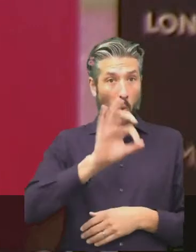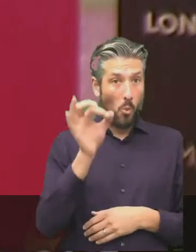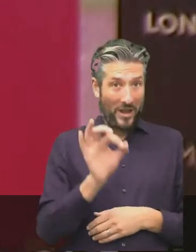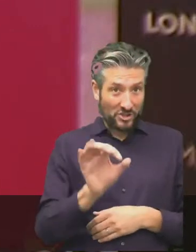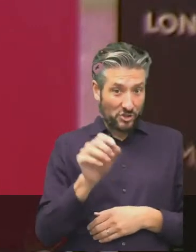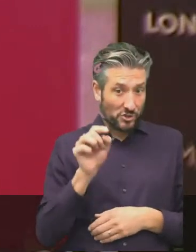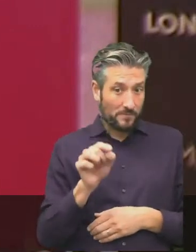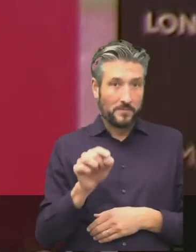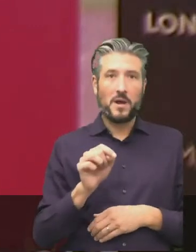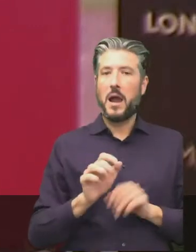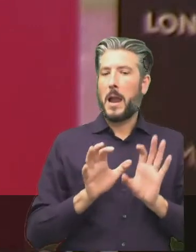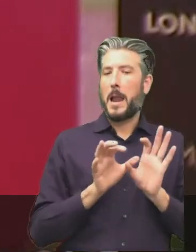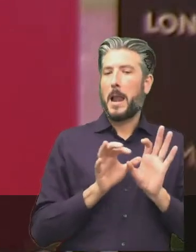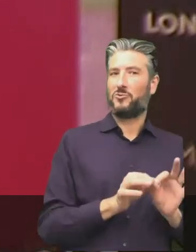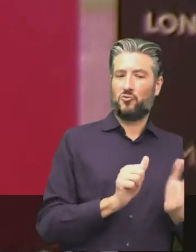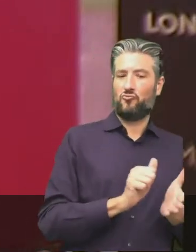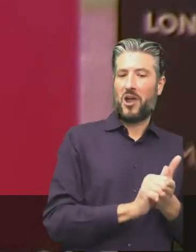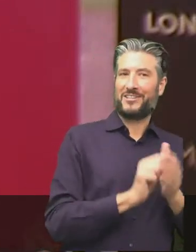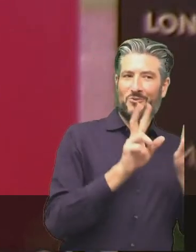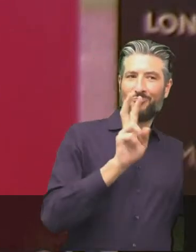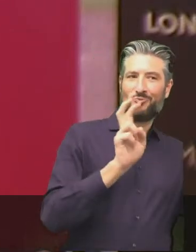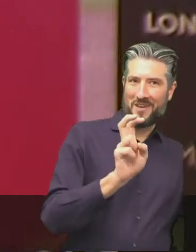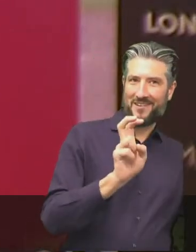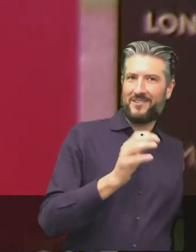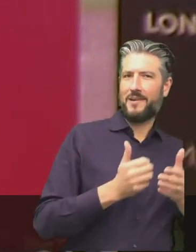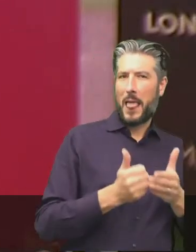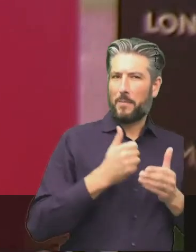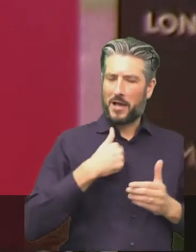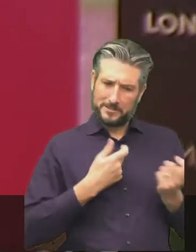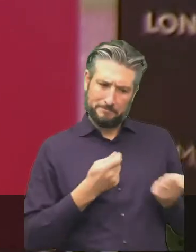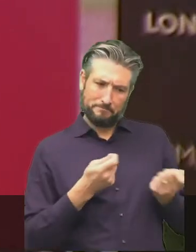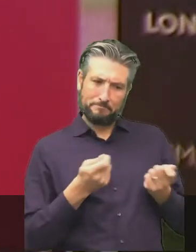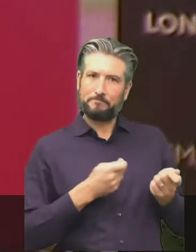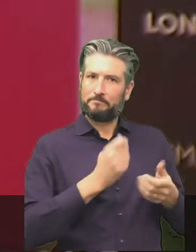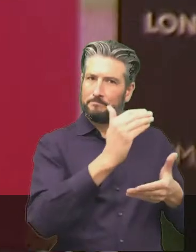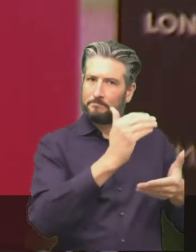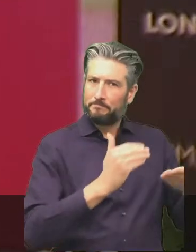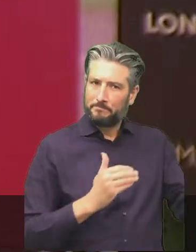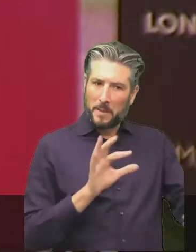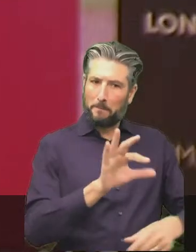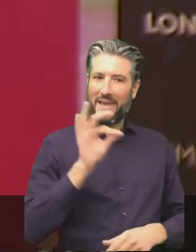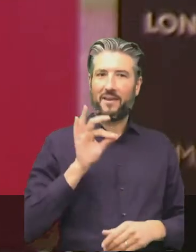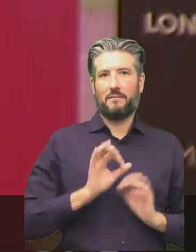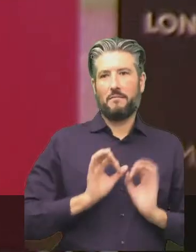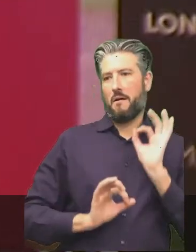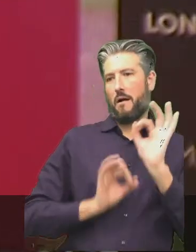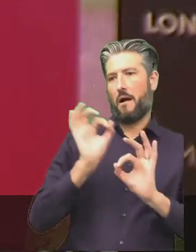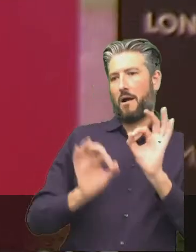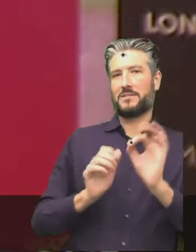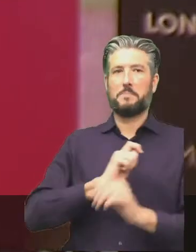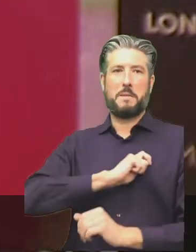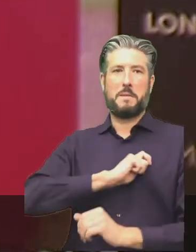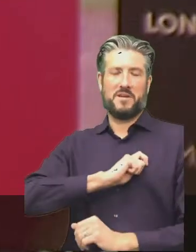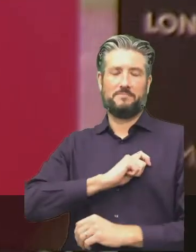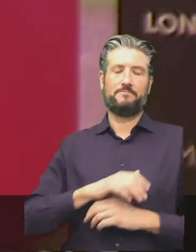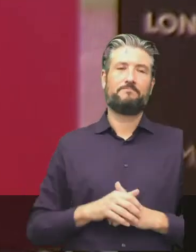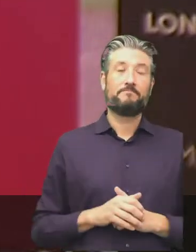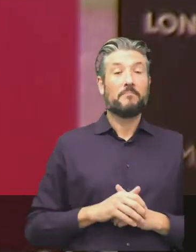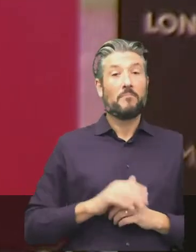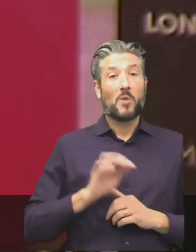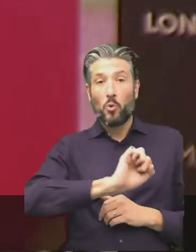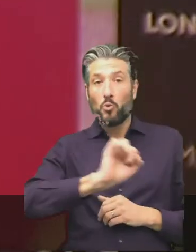be missed. Remember to keep your questions short. I will be asking the